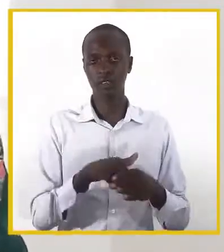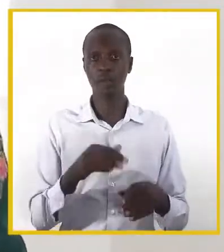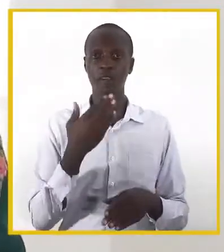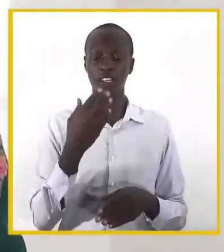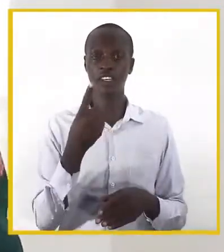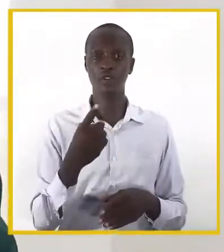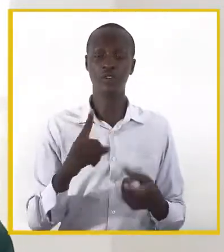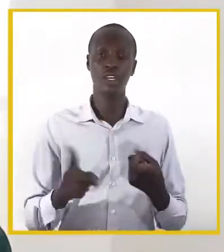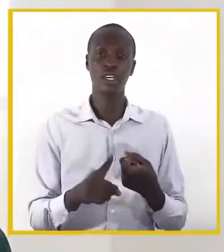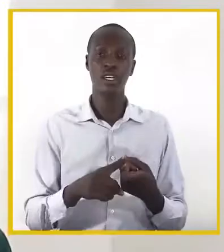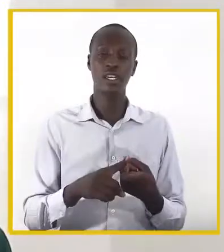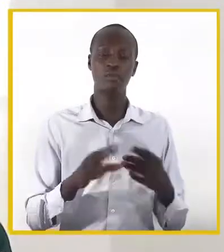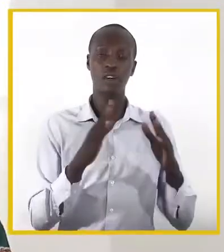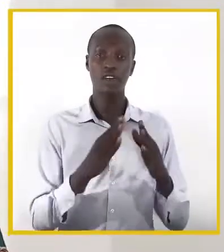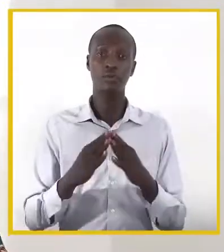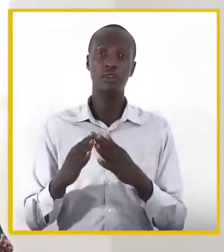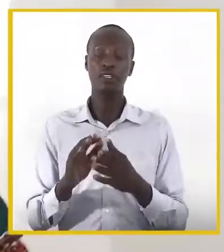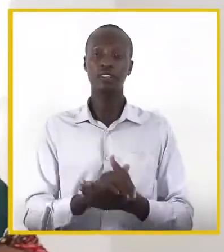District.